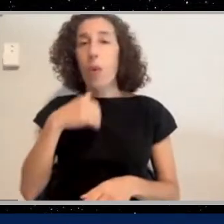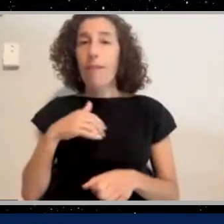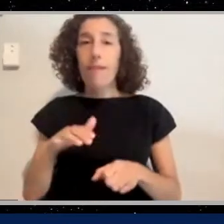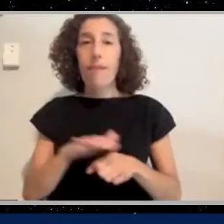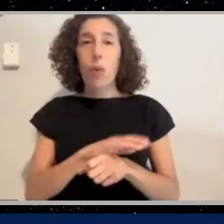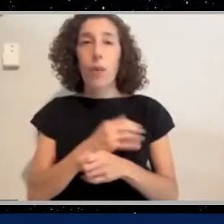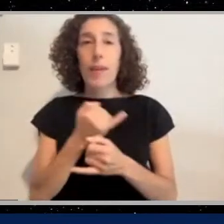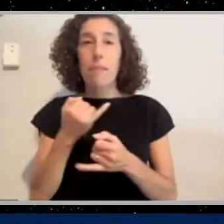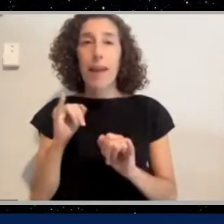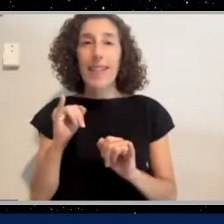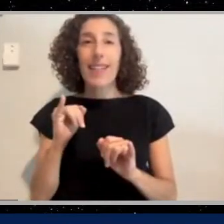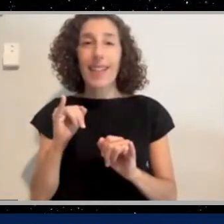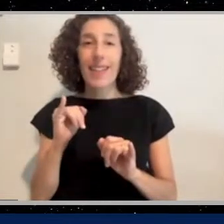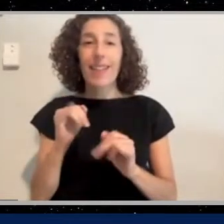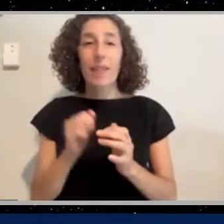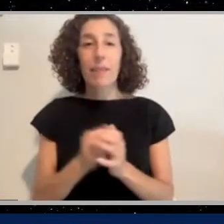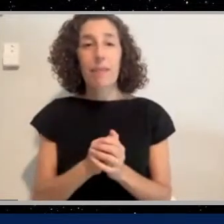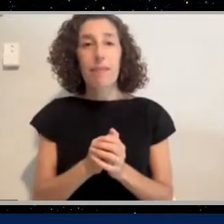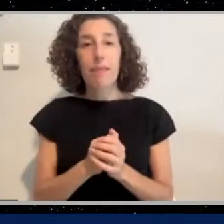Exactly. And I mean,